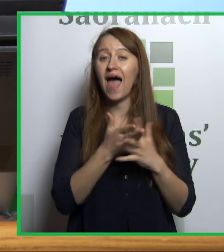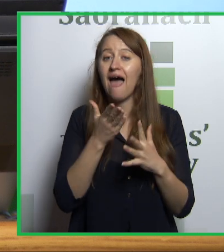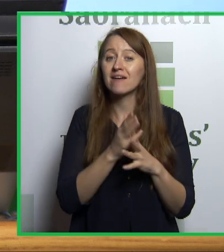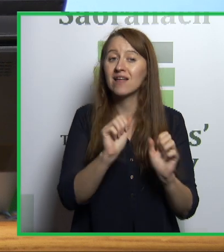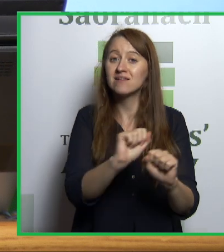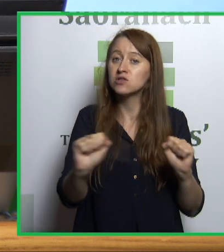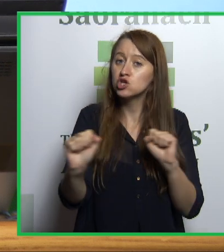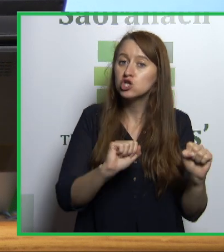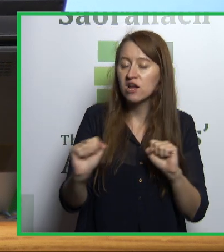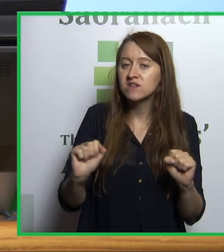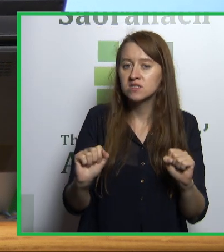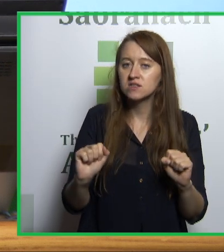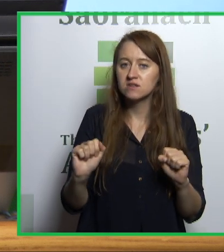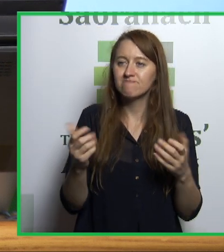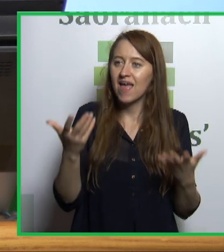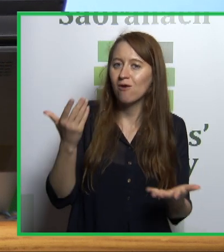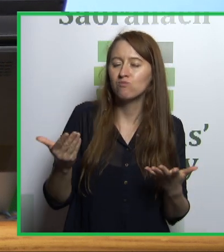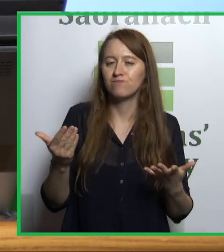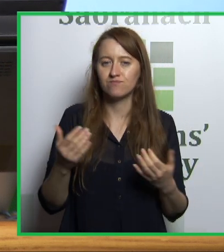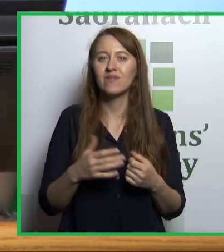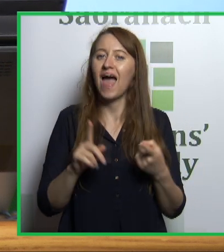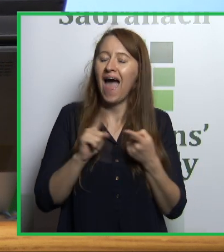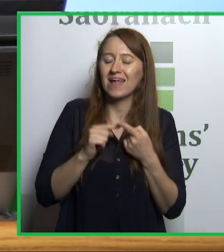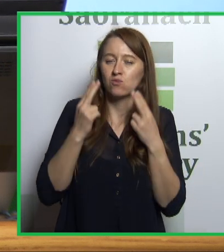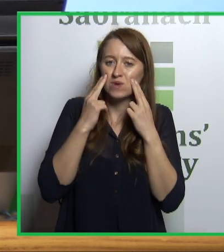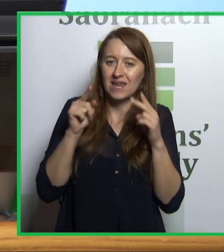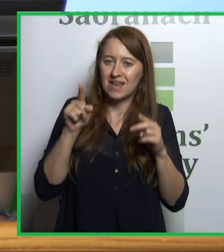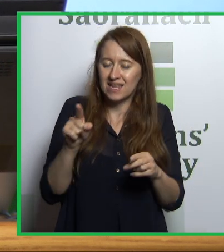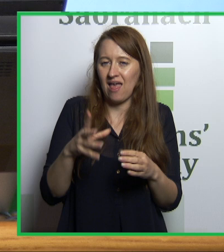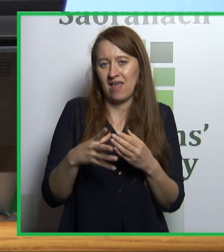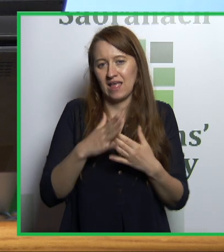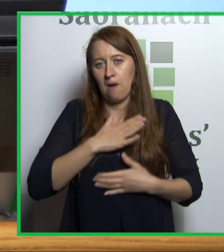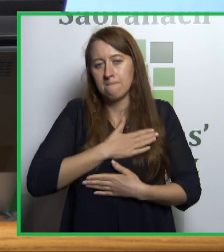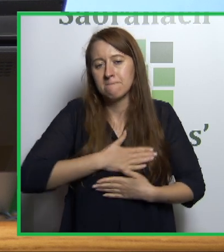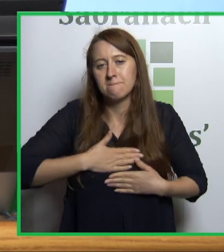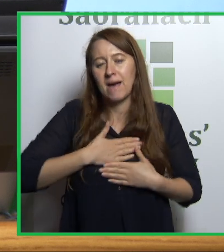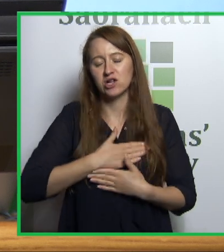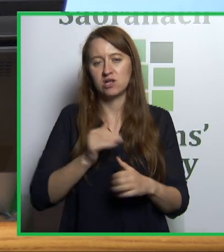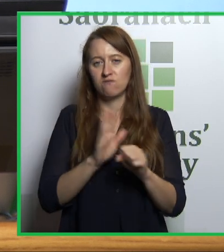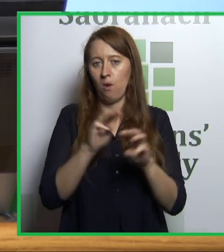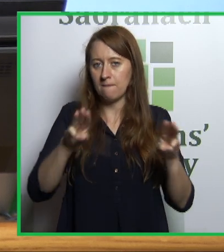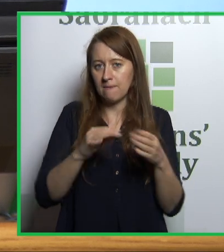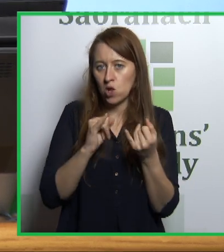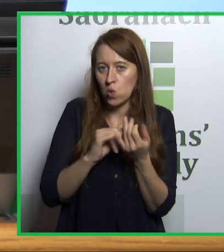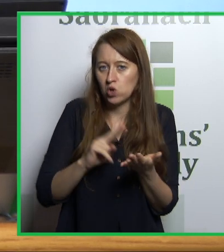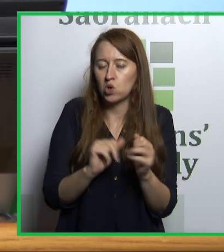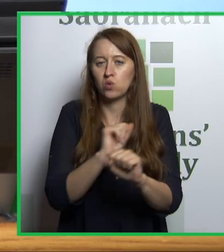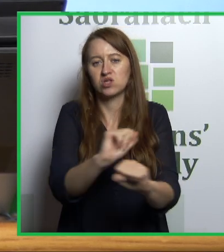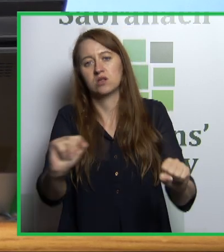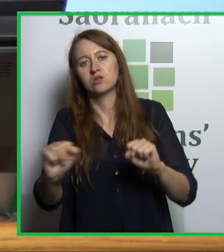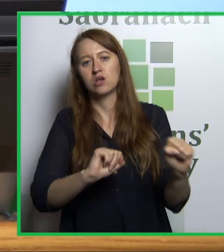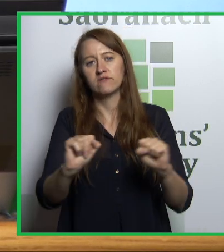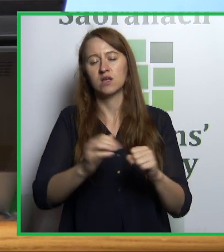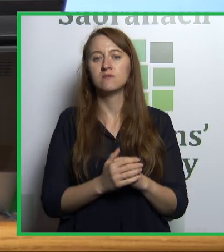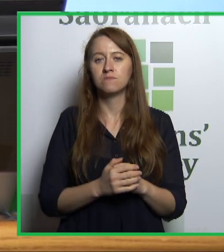raised today in terms of compassion as people enter those services. So we've learned a lot today in terms of the services, and I think tomorrow will prove even